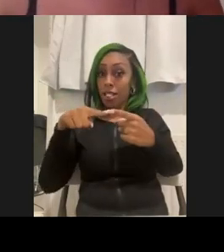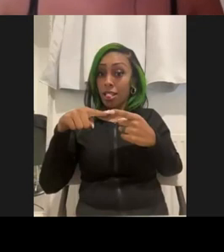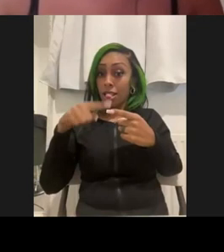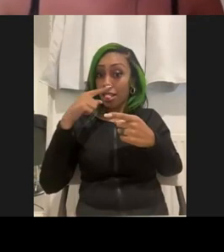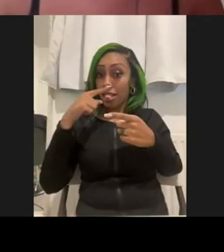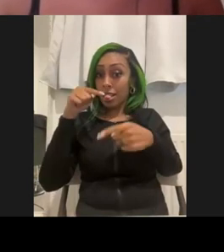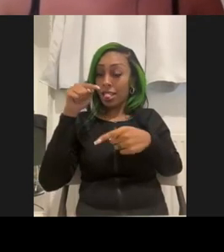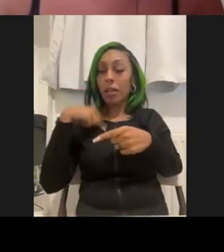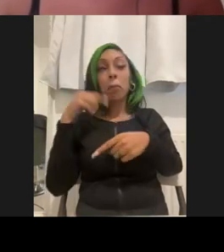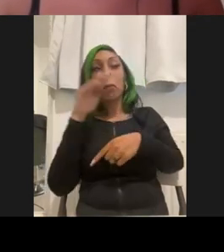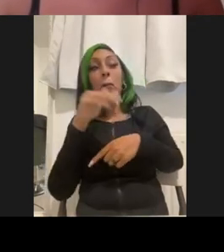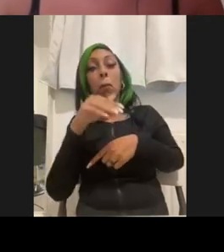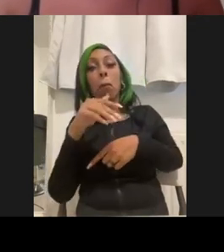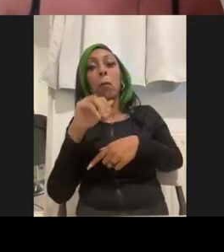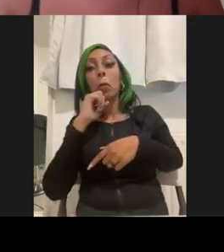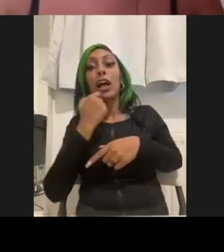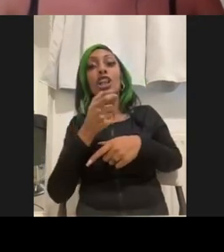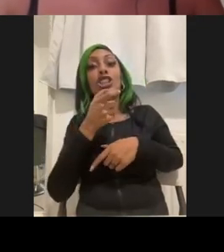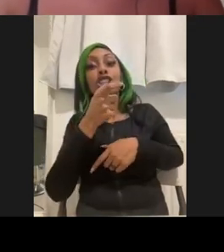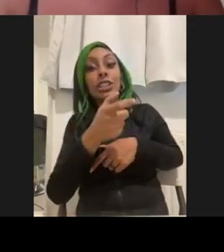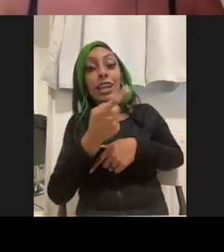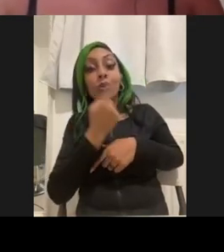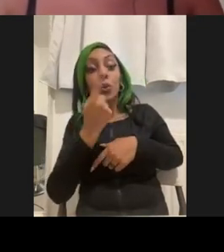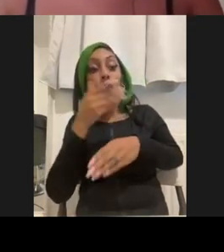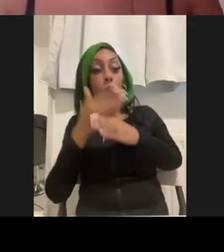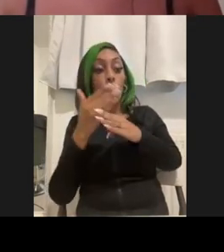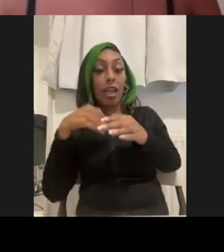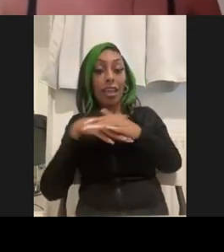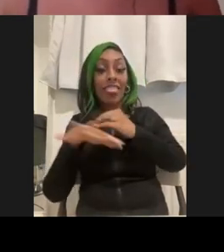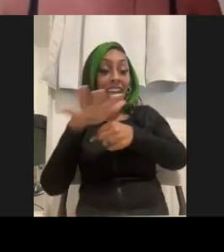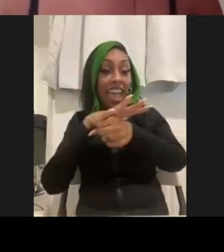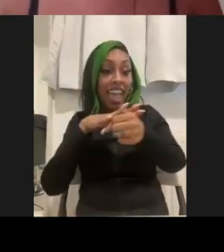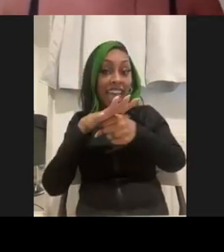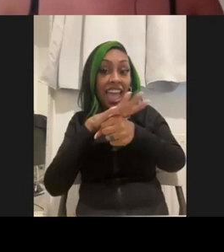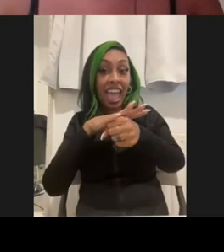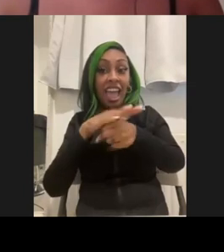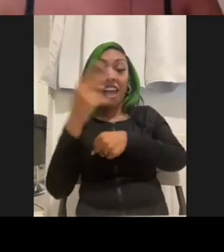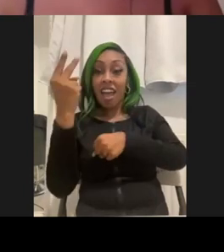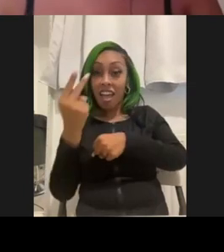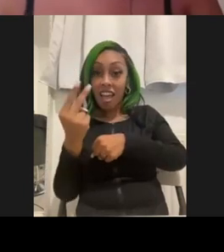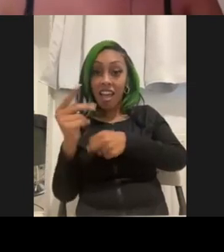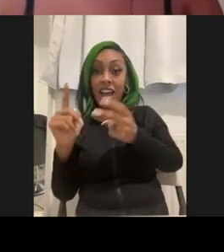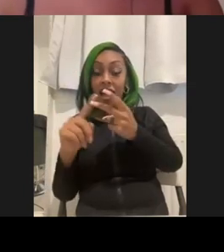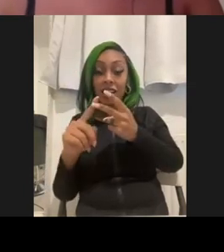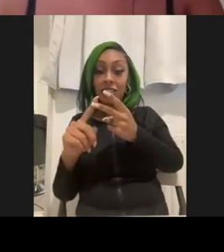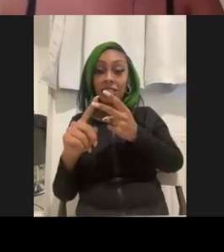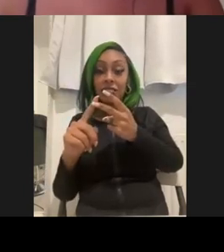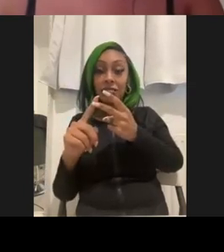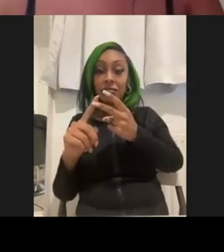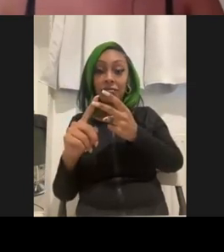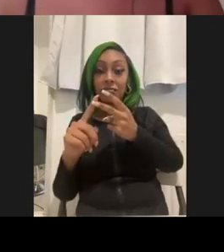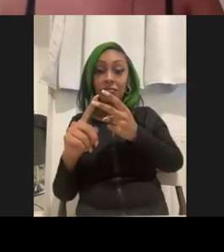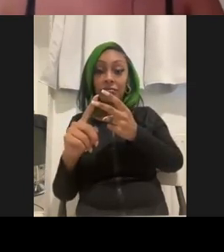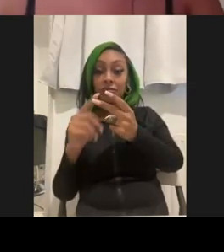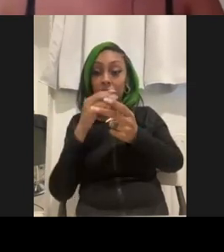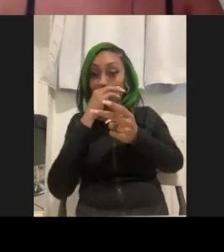I would in turn suggest that those who work in areas adjacent to the arts ought to be especially eager